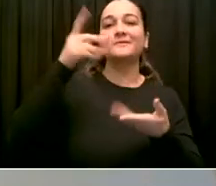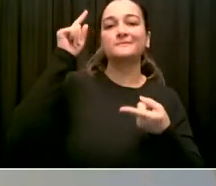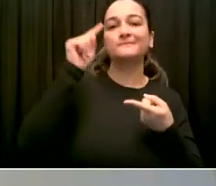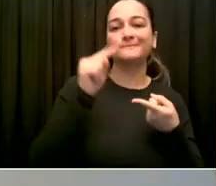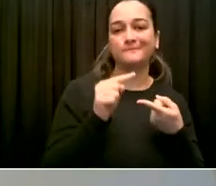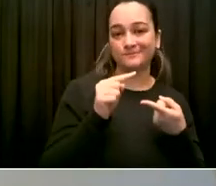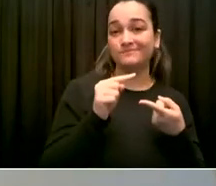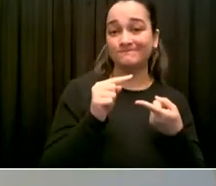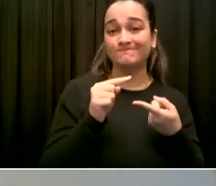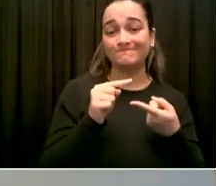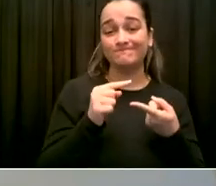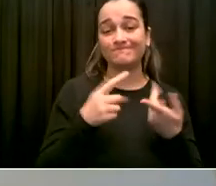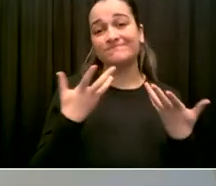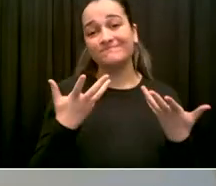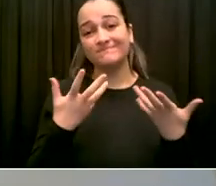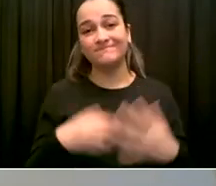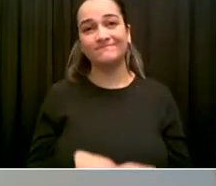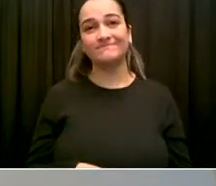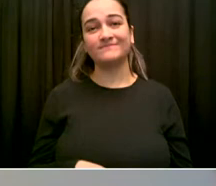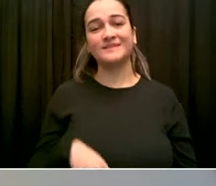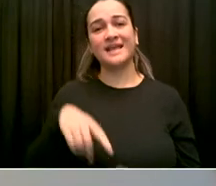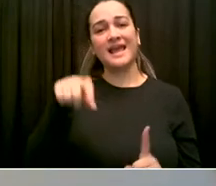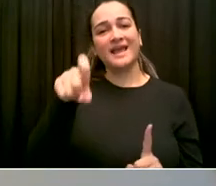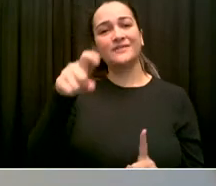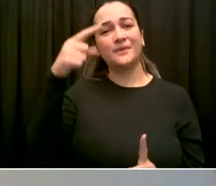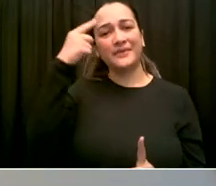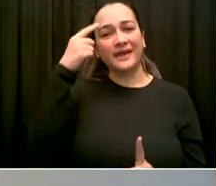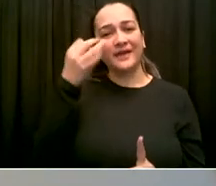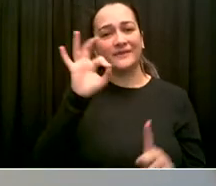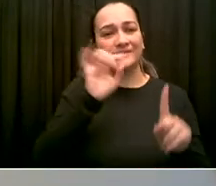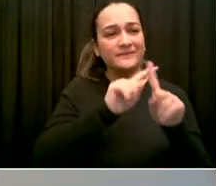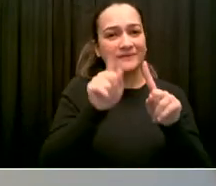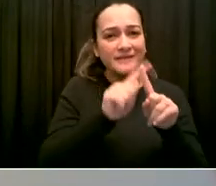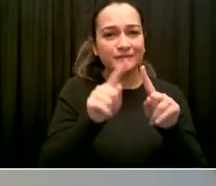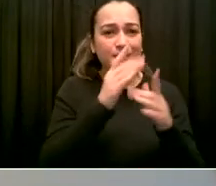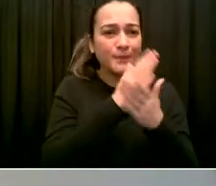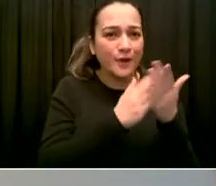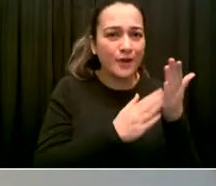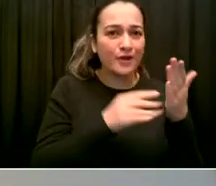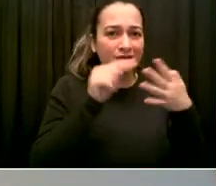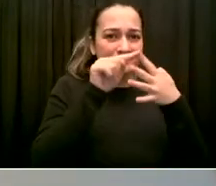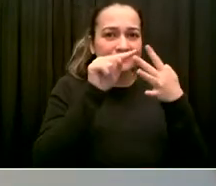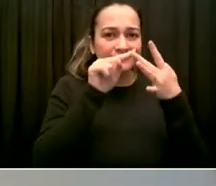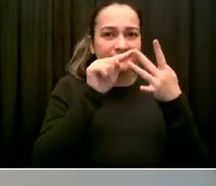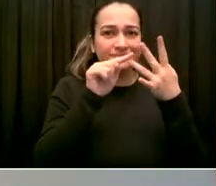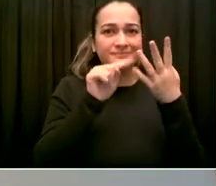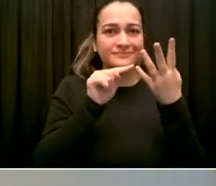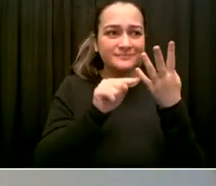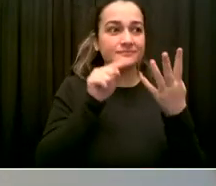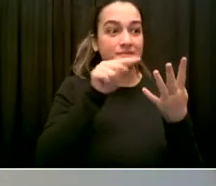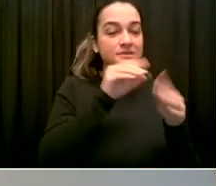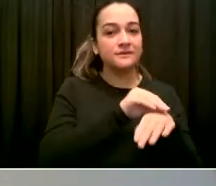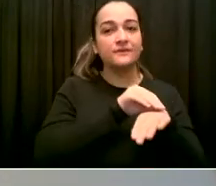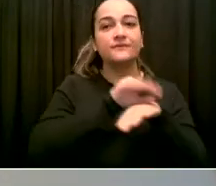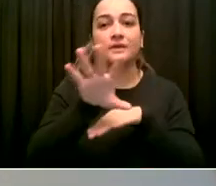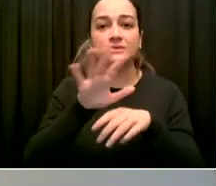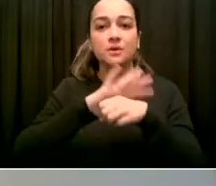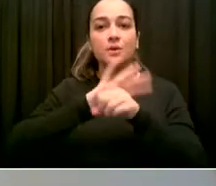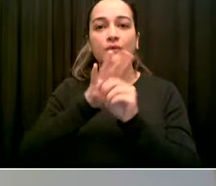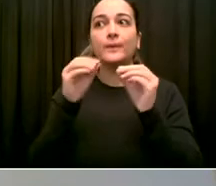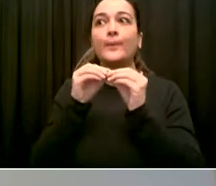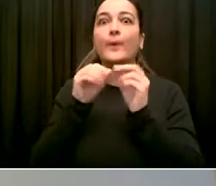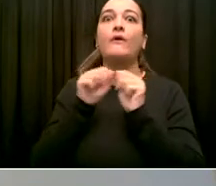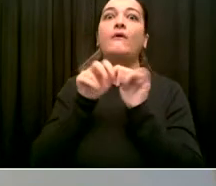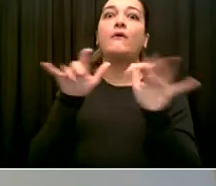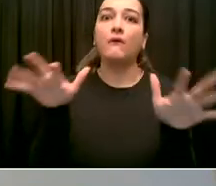transmission. One of those is not just the policies on mask wearing, but it's where are people wearing them, what people are actually wearing